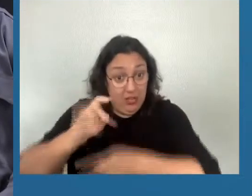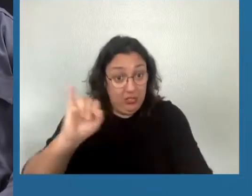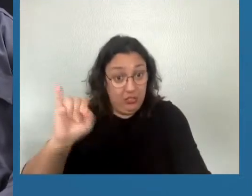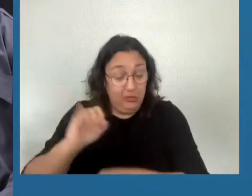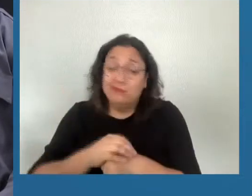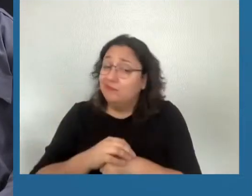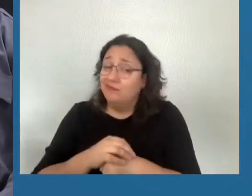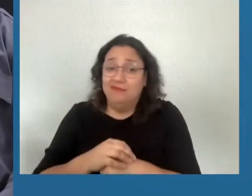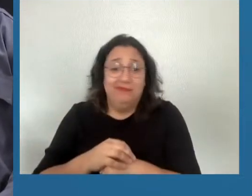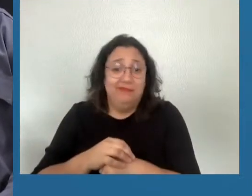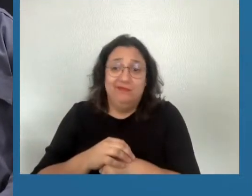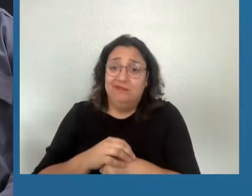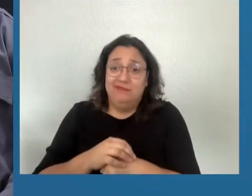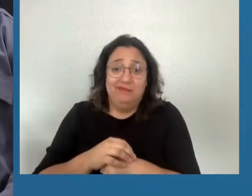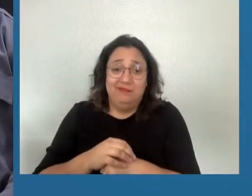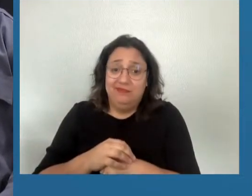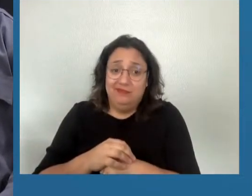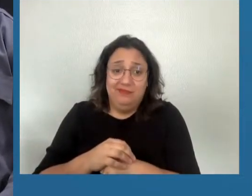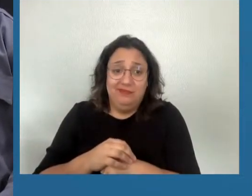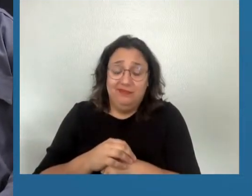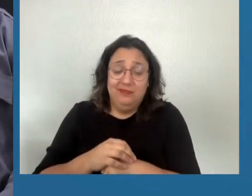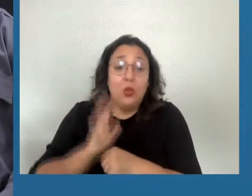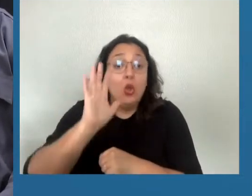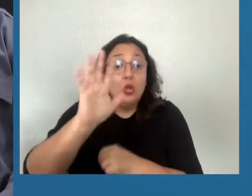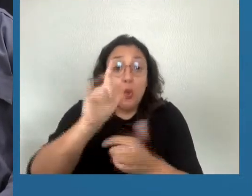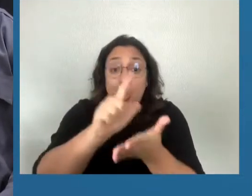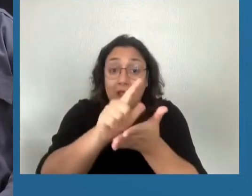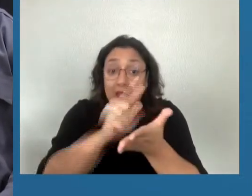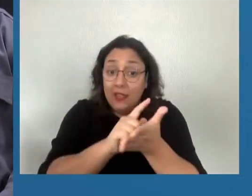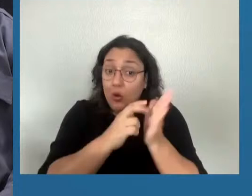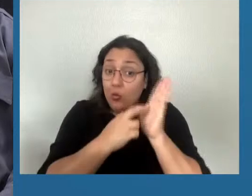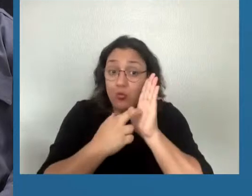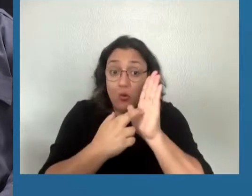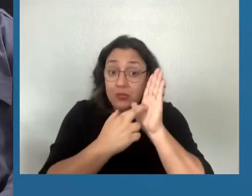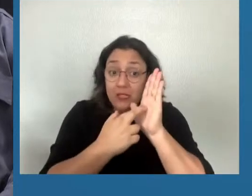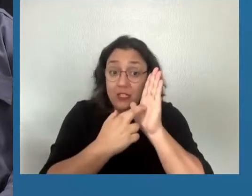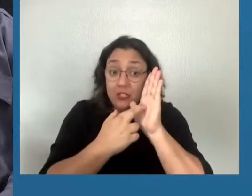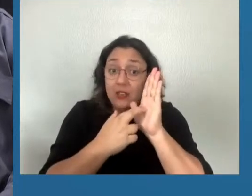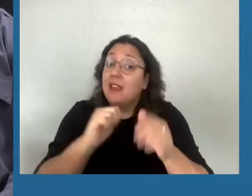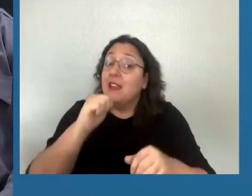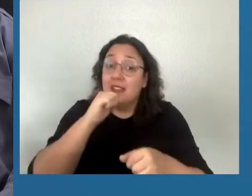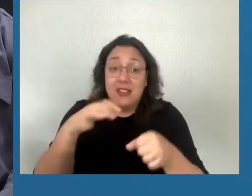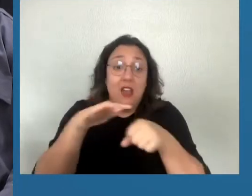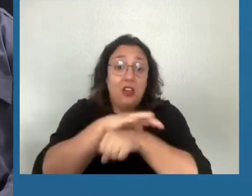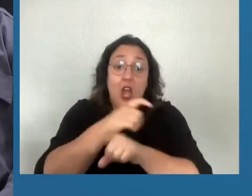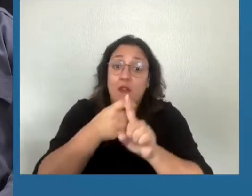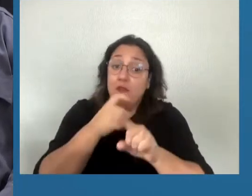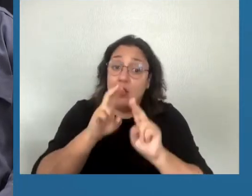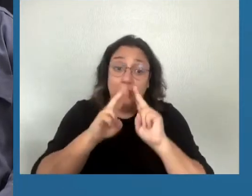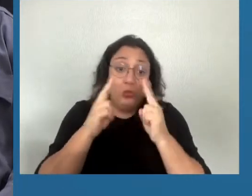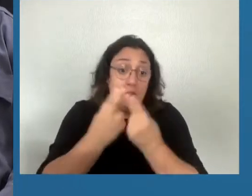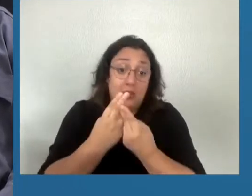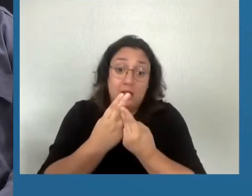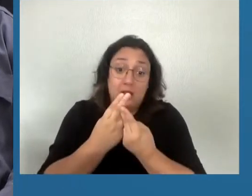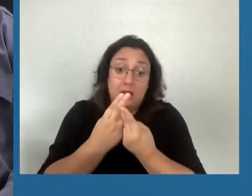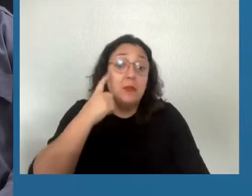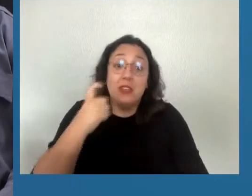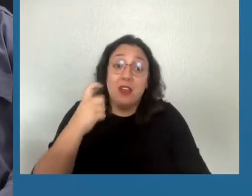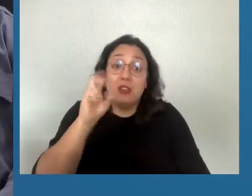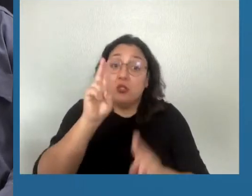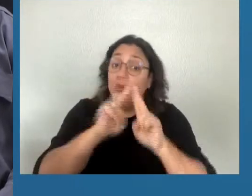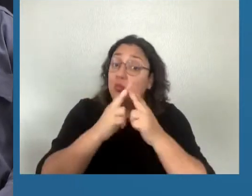proceedings have started. Your legal representation is not covered by the union because this is not sanctioned by the union. They will not pay for